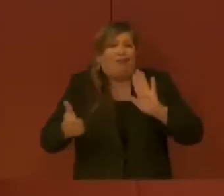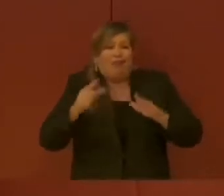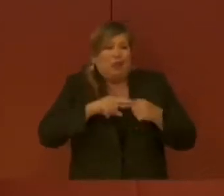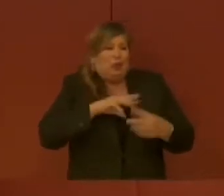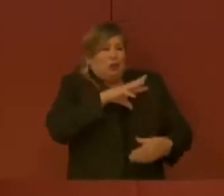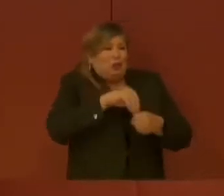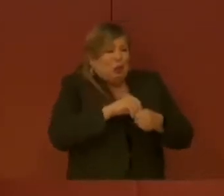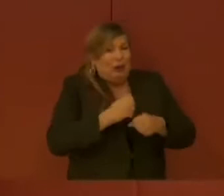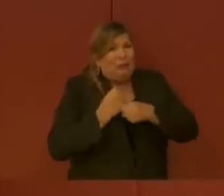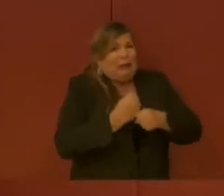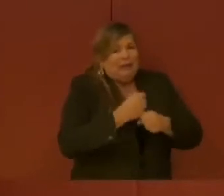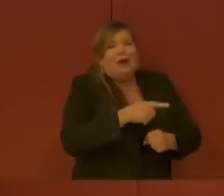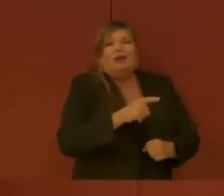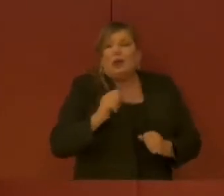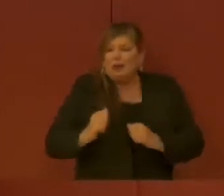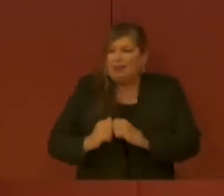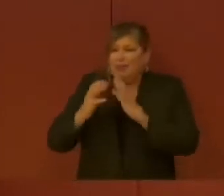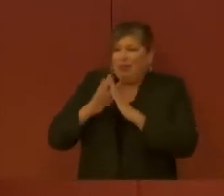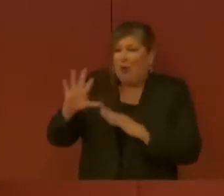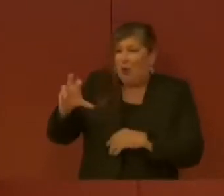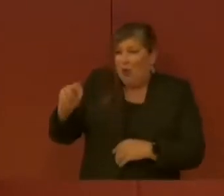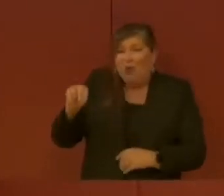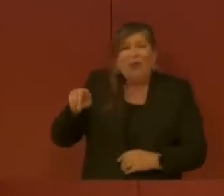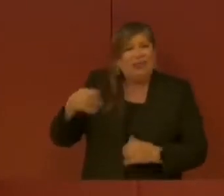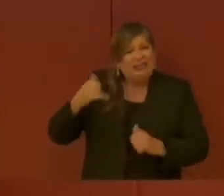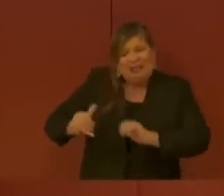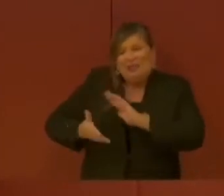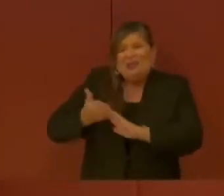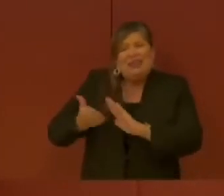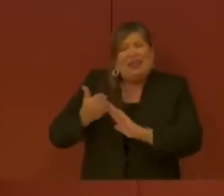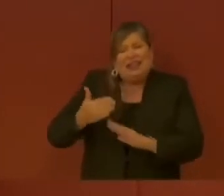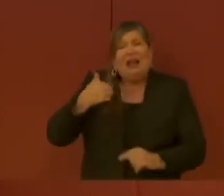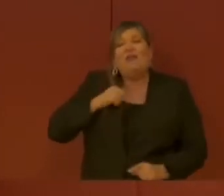and still running. I throw an opening pitch a couple times.